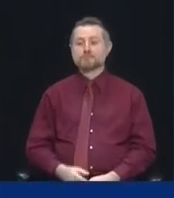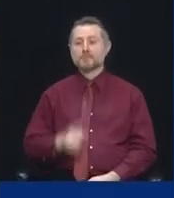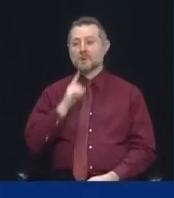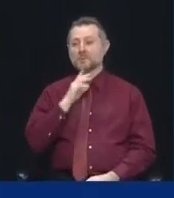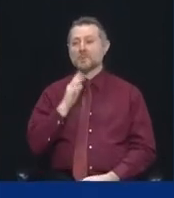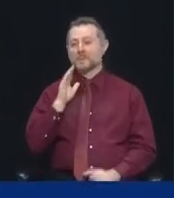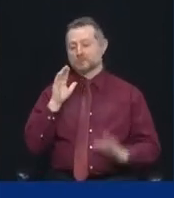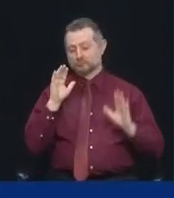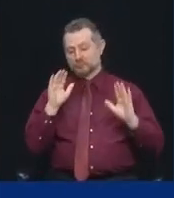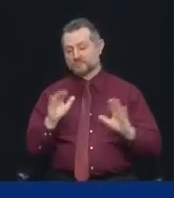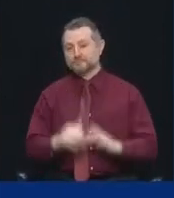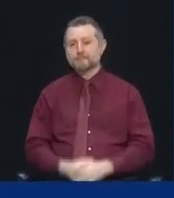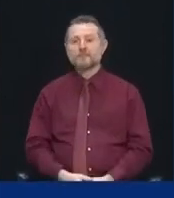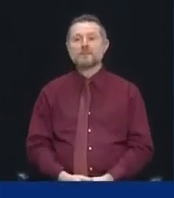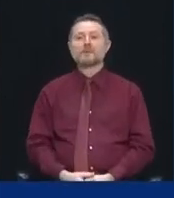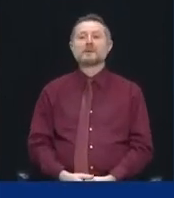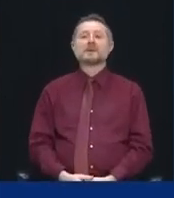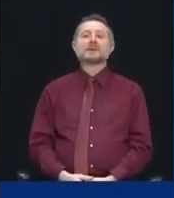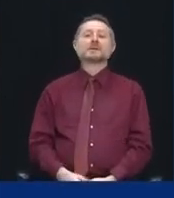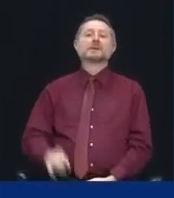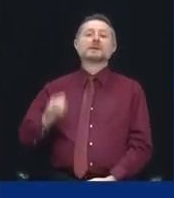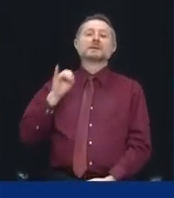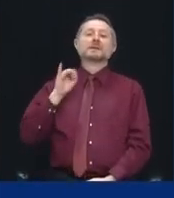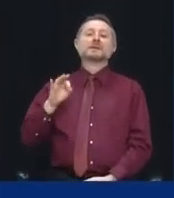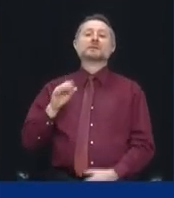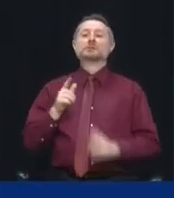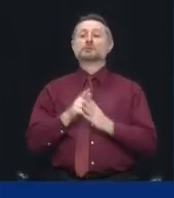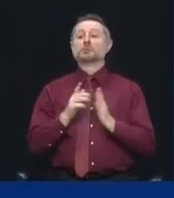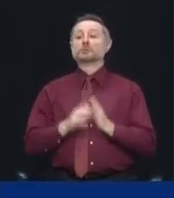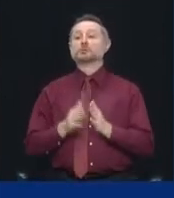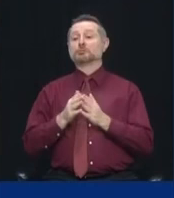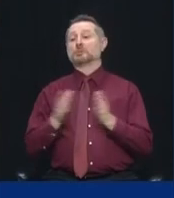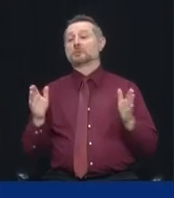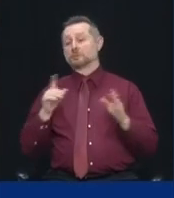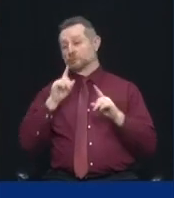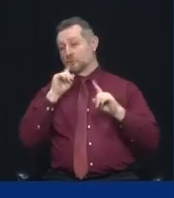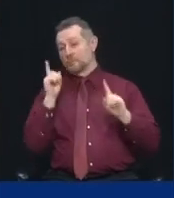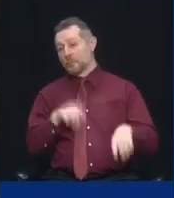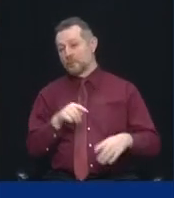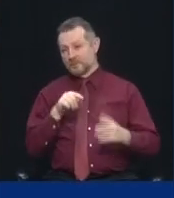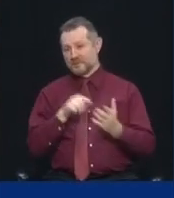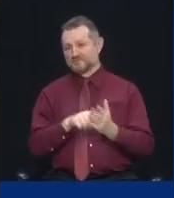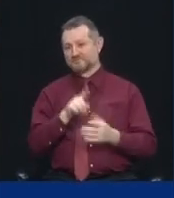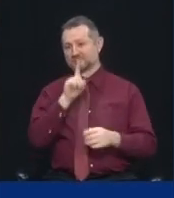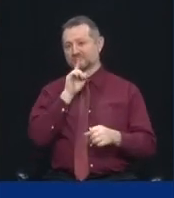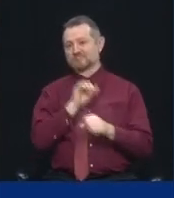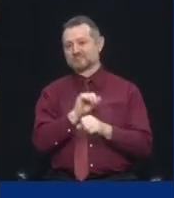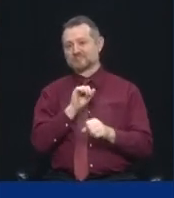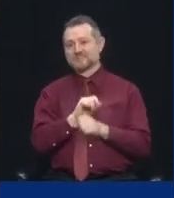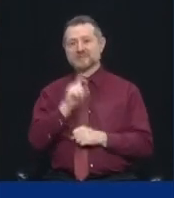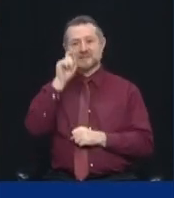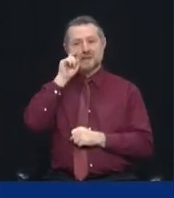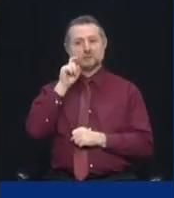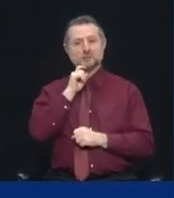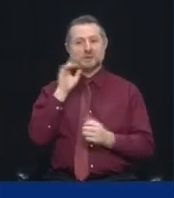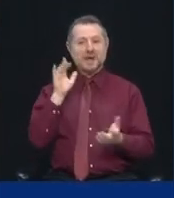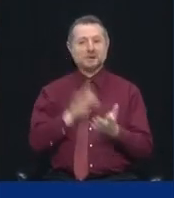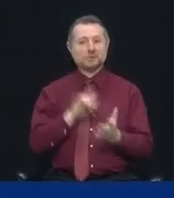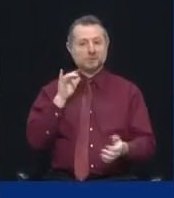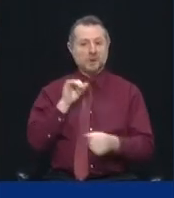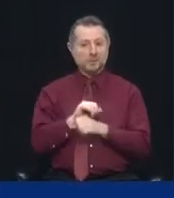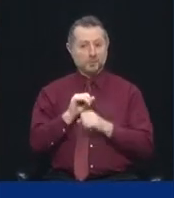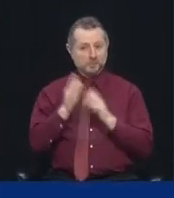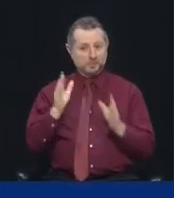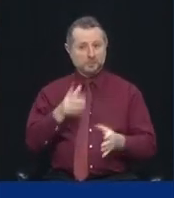Great. If the Attorney General's report concludes that under state law you did sexually harass employees, will you resign from